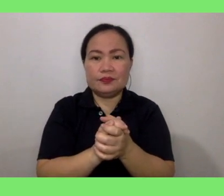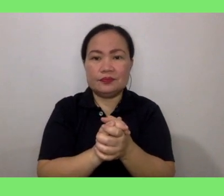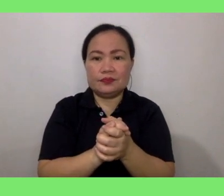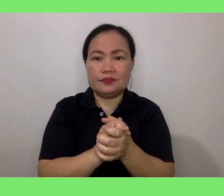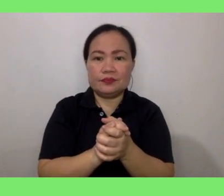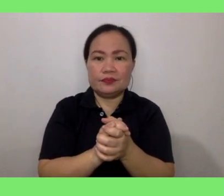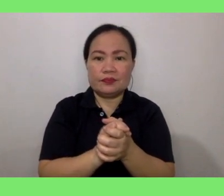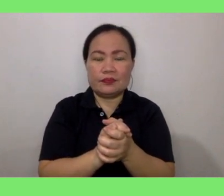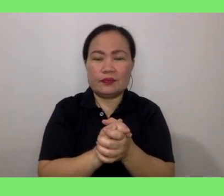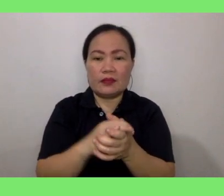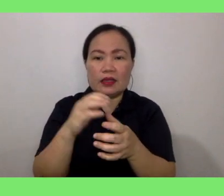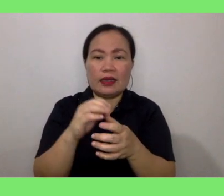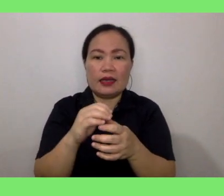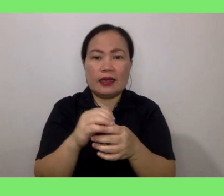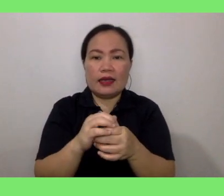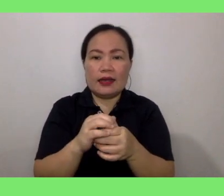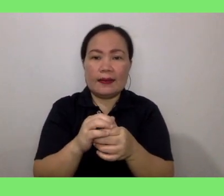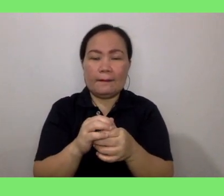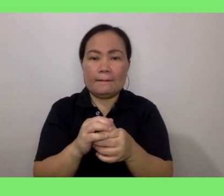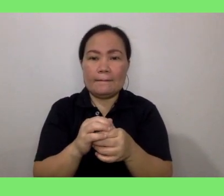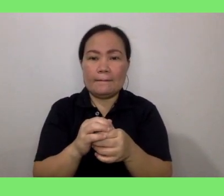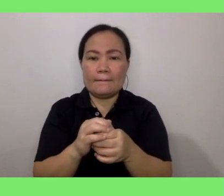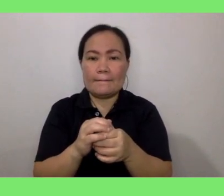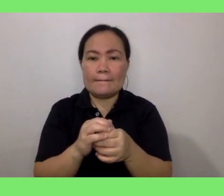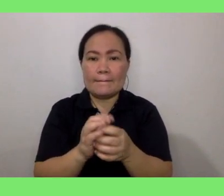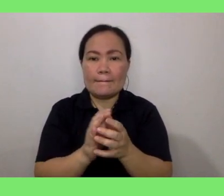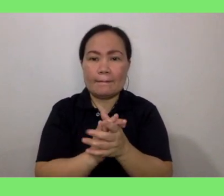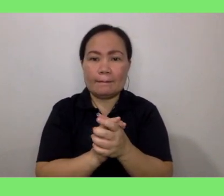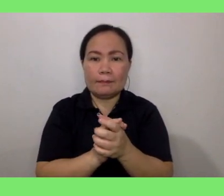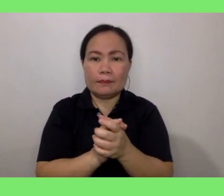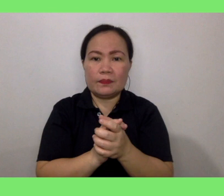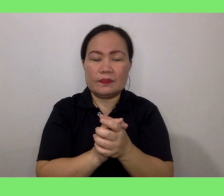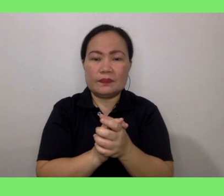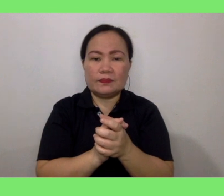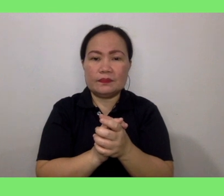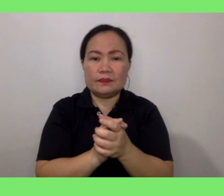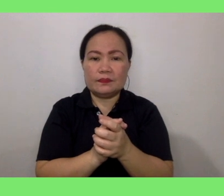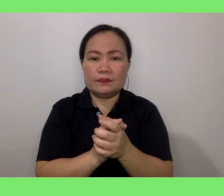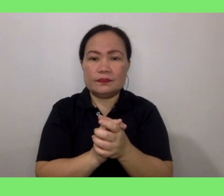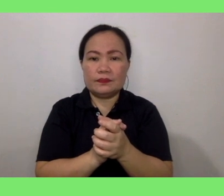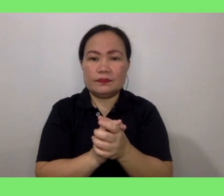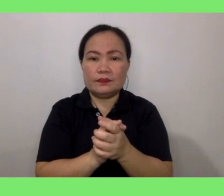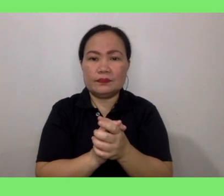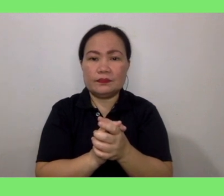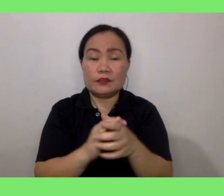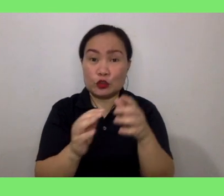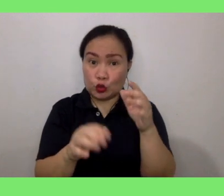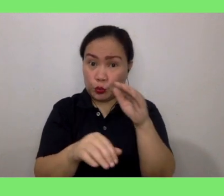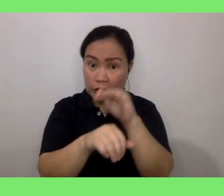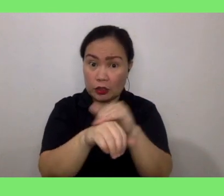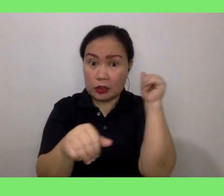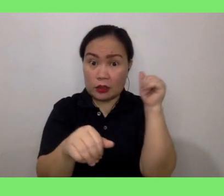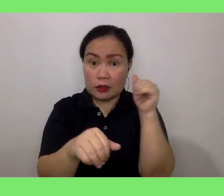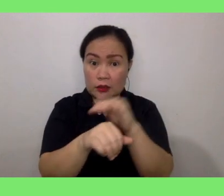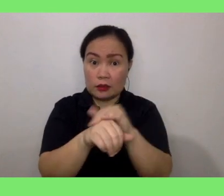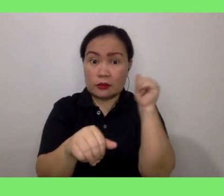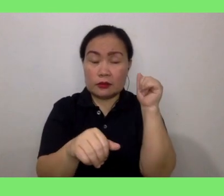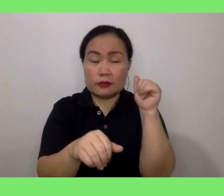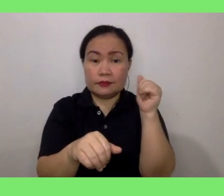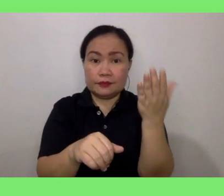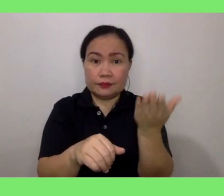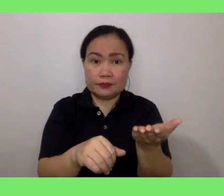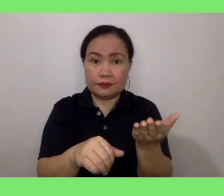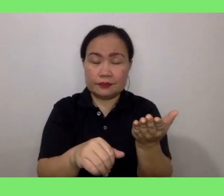parang ganun. So, I have here a line, and then we have here D. Okay, so, kapag pinangalanan natin to,